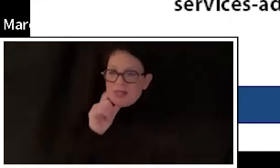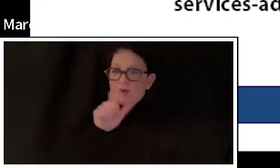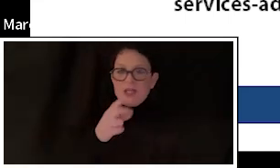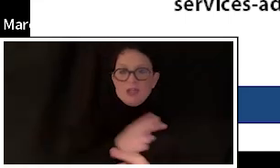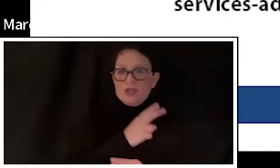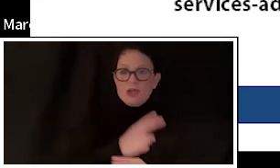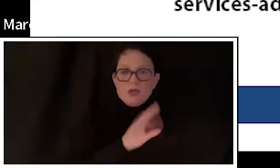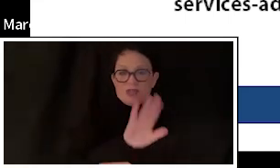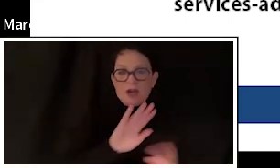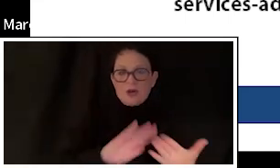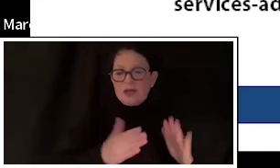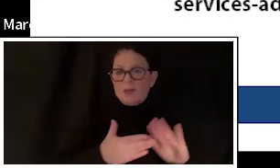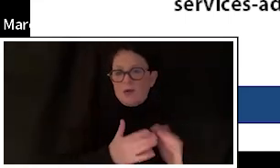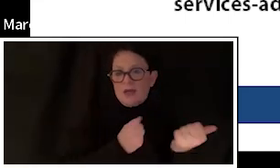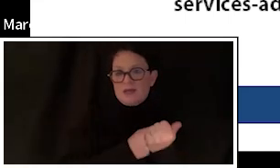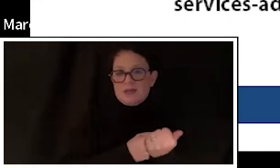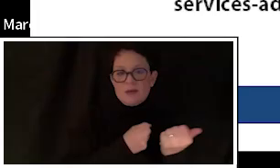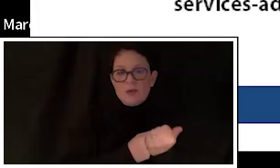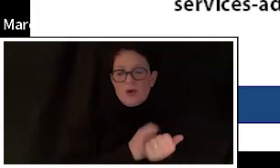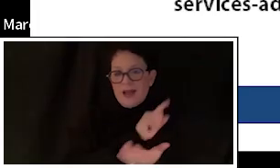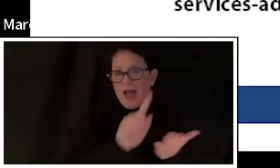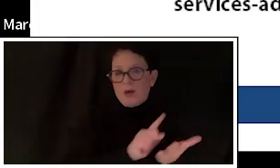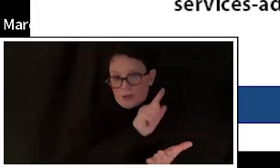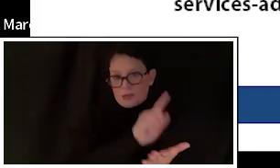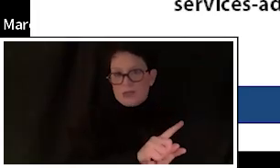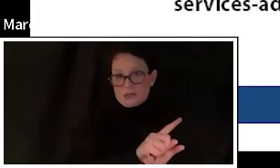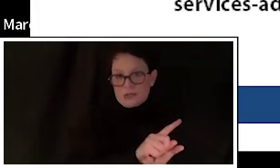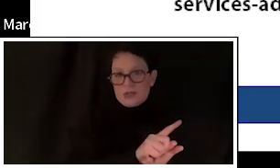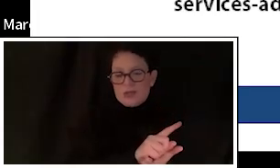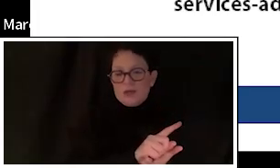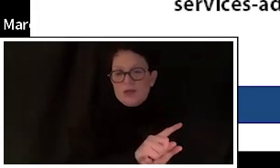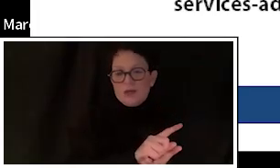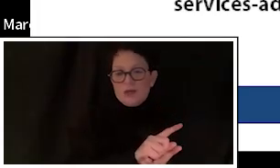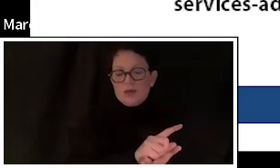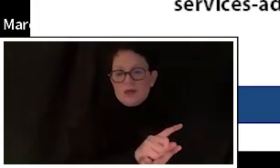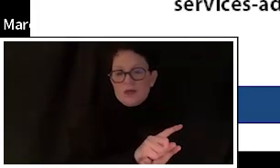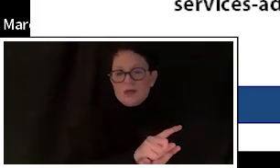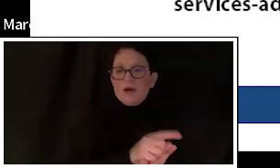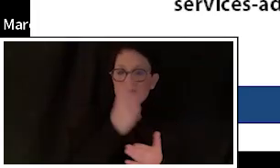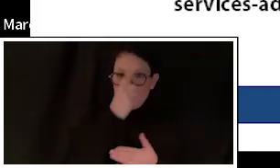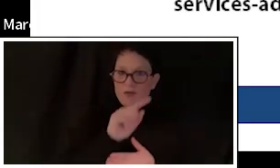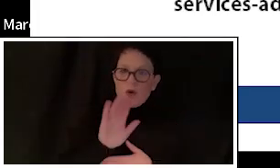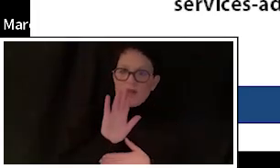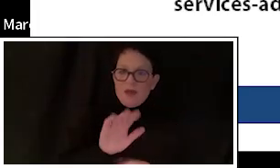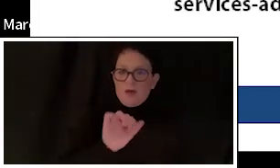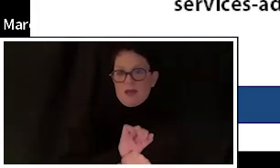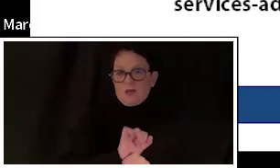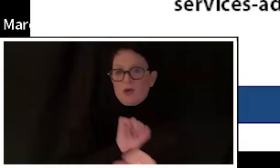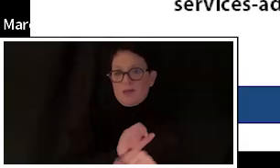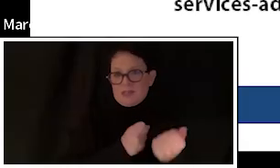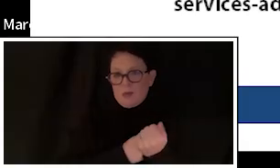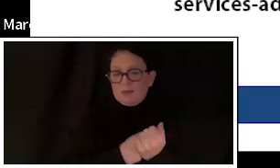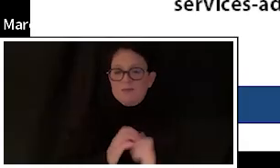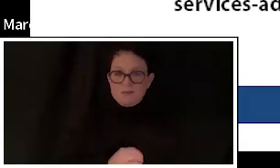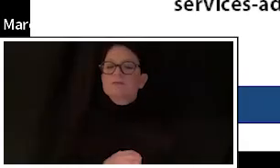to use their community support hours to for their employment